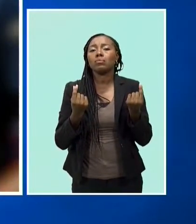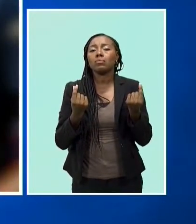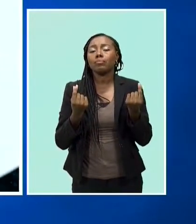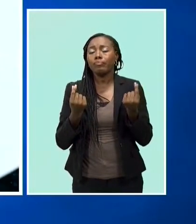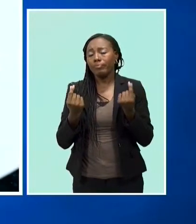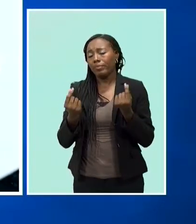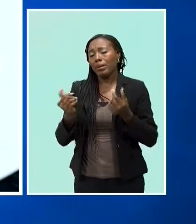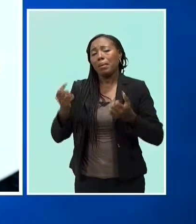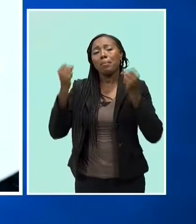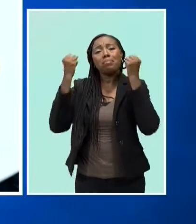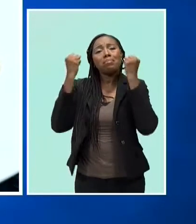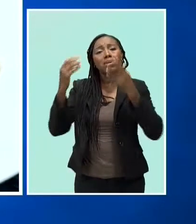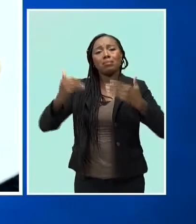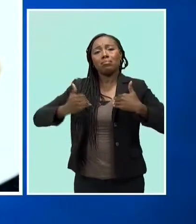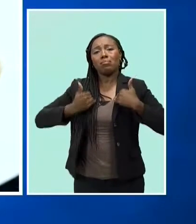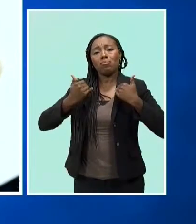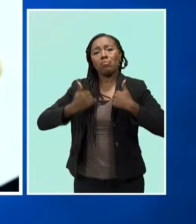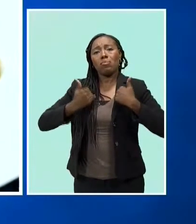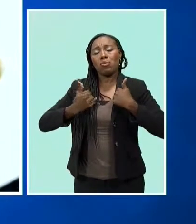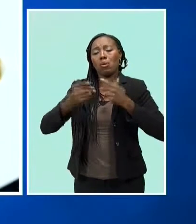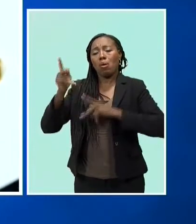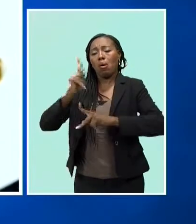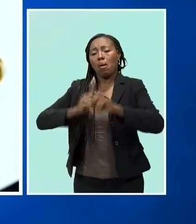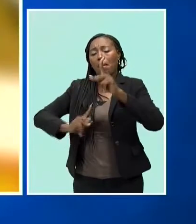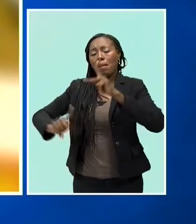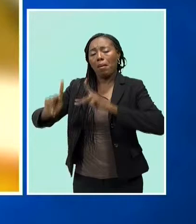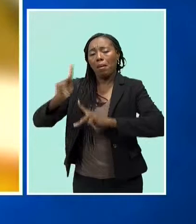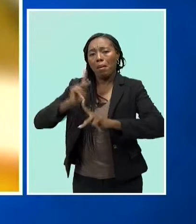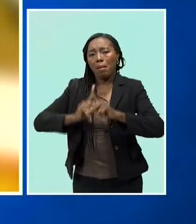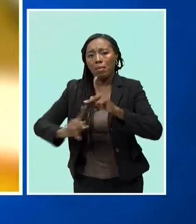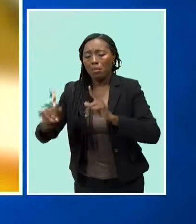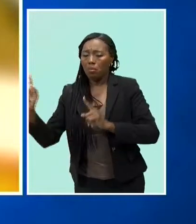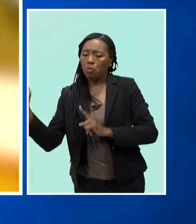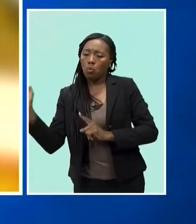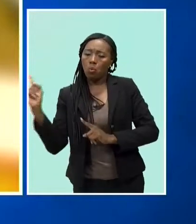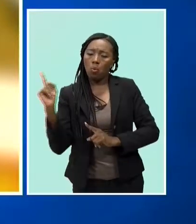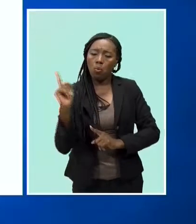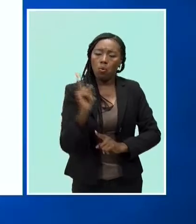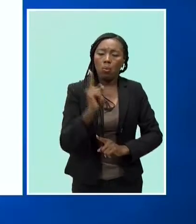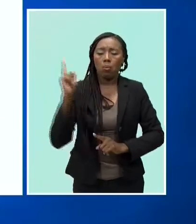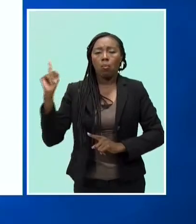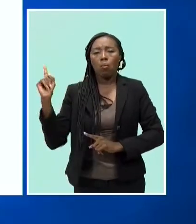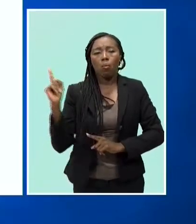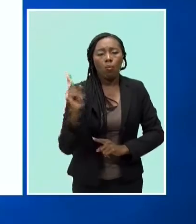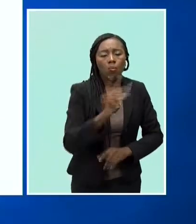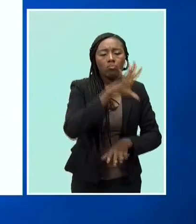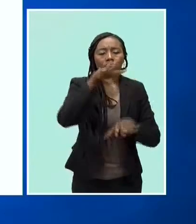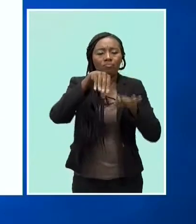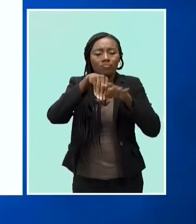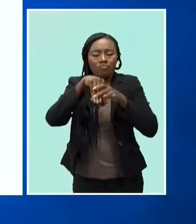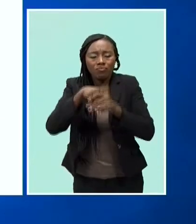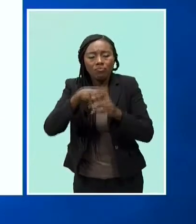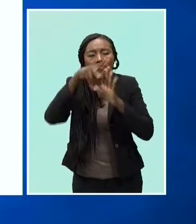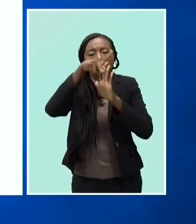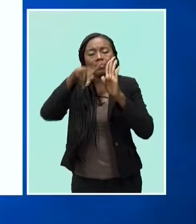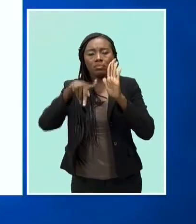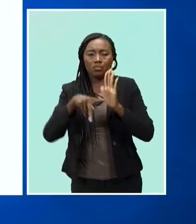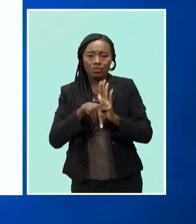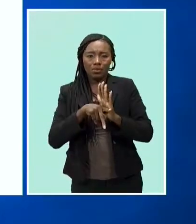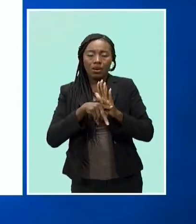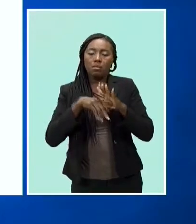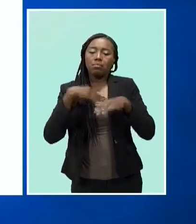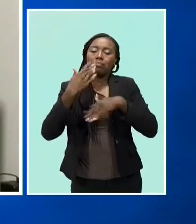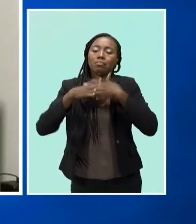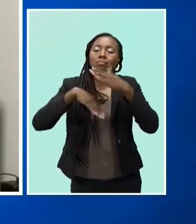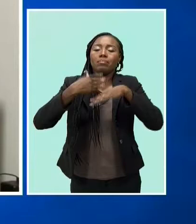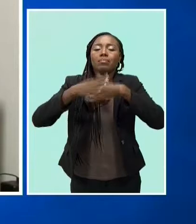we saw many of the grassroots young persons, marginalized youth coming into the program. But as the